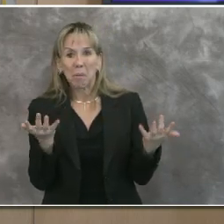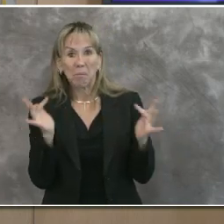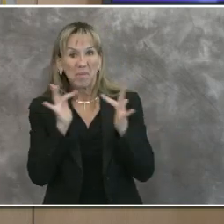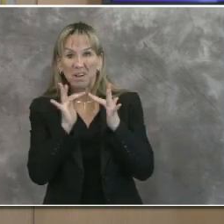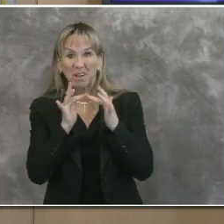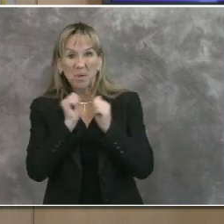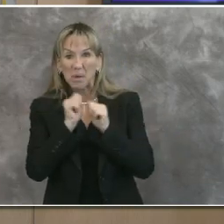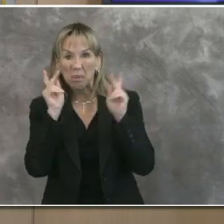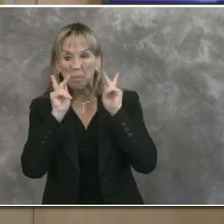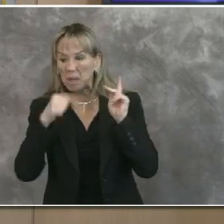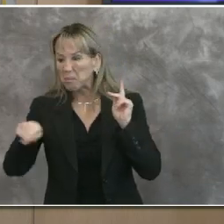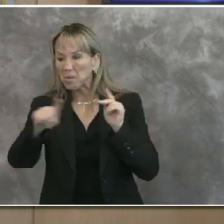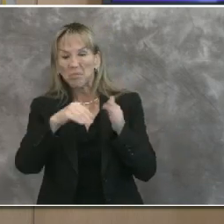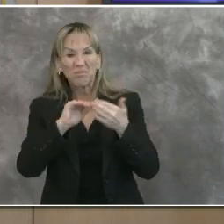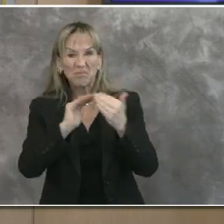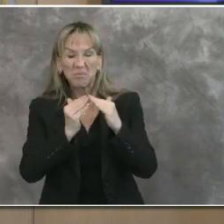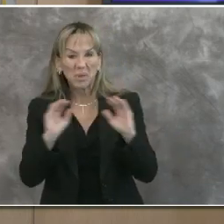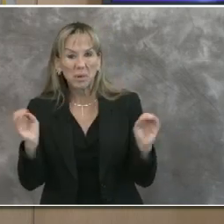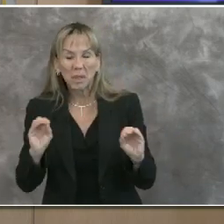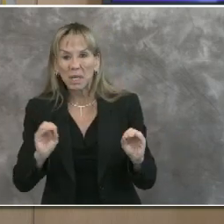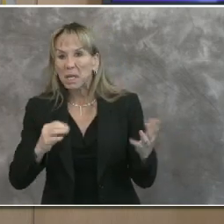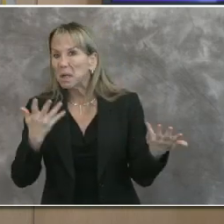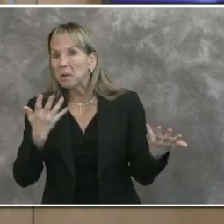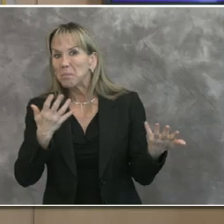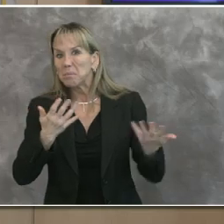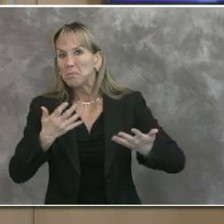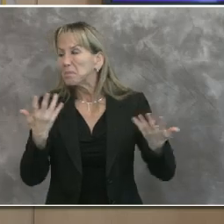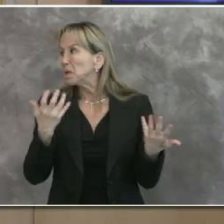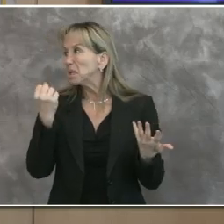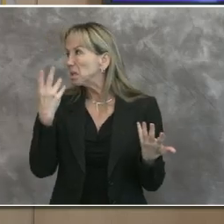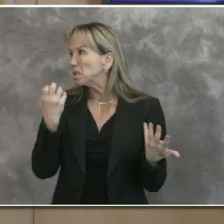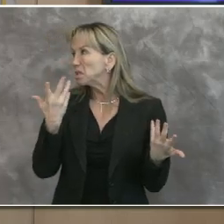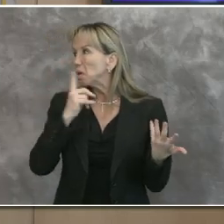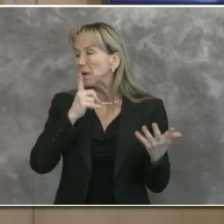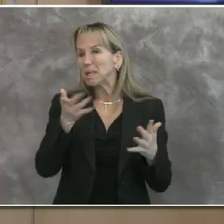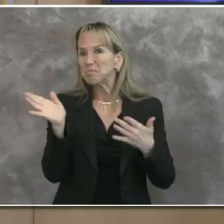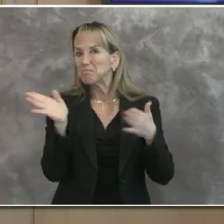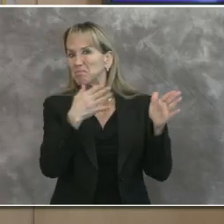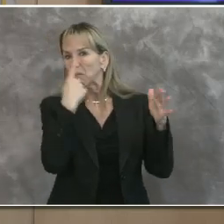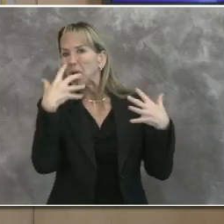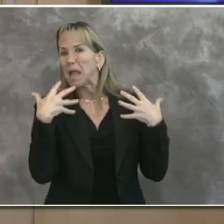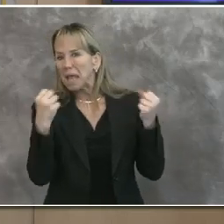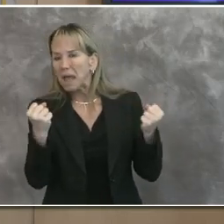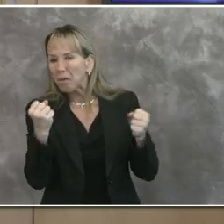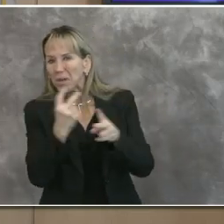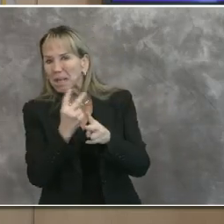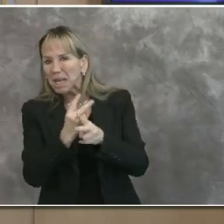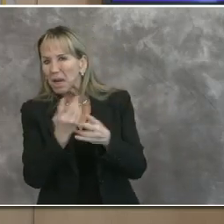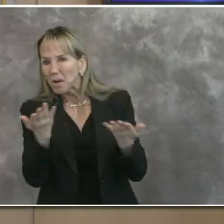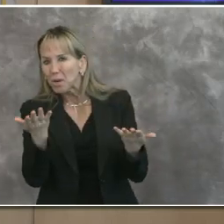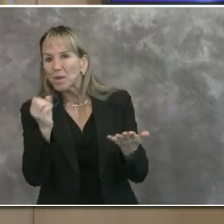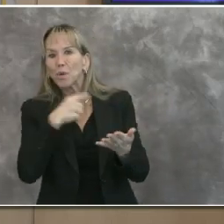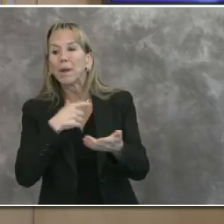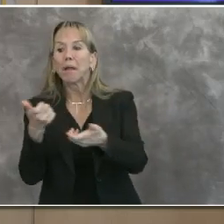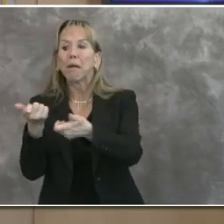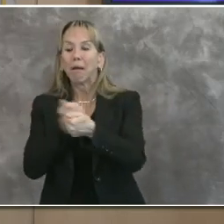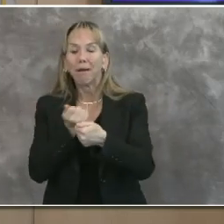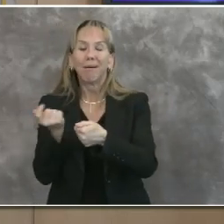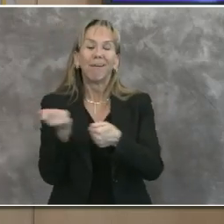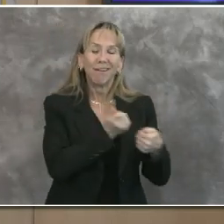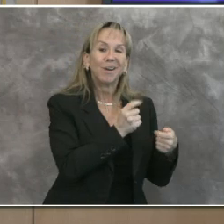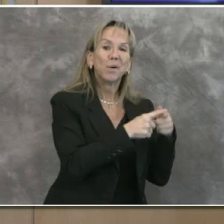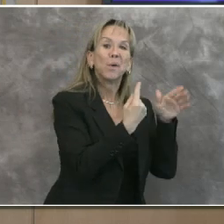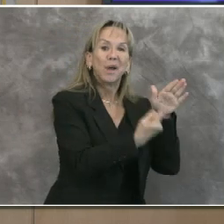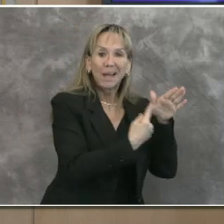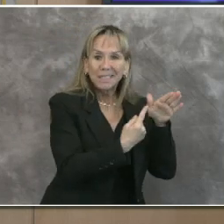with any individuals in the community. She went for medical care, is what she ended up doing. So we were able to bring her back into